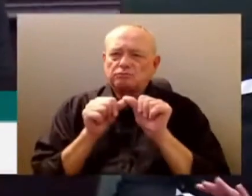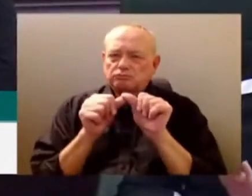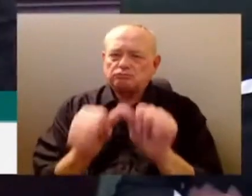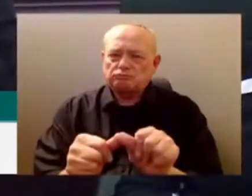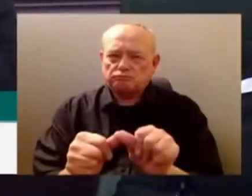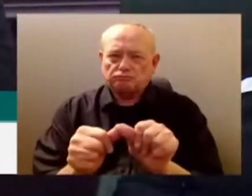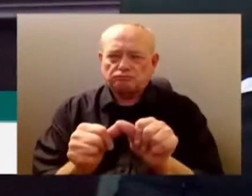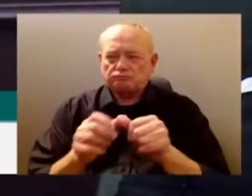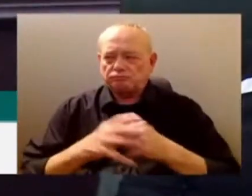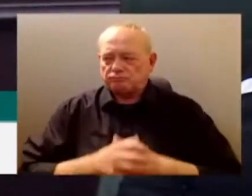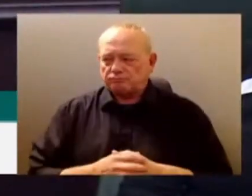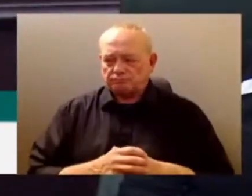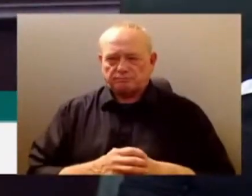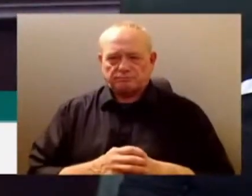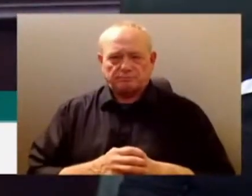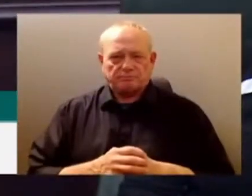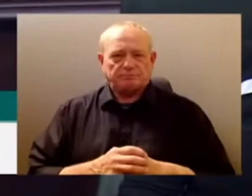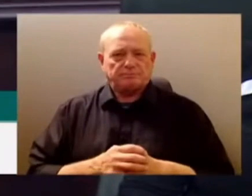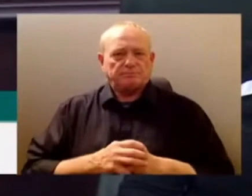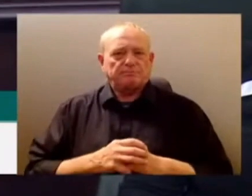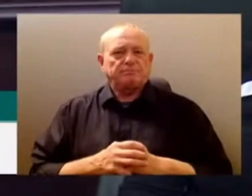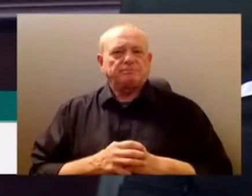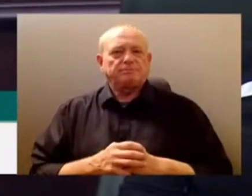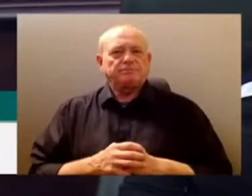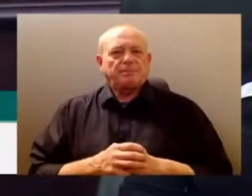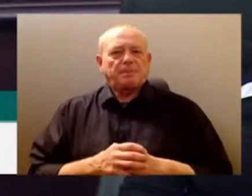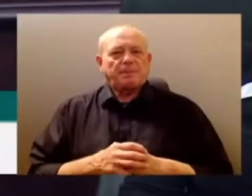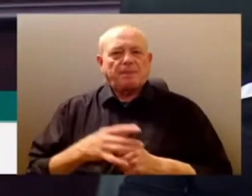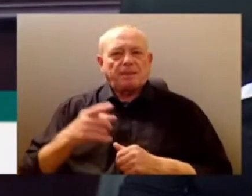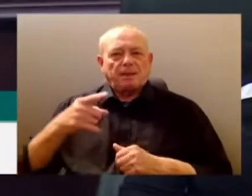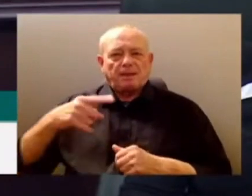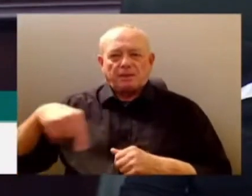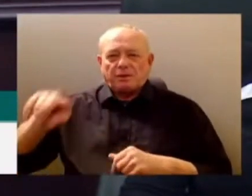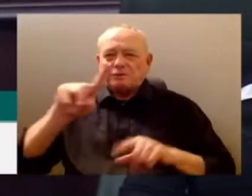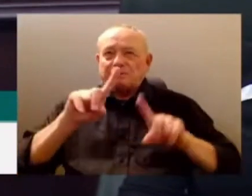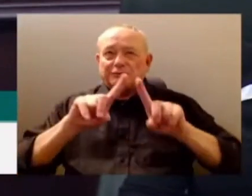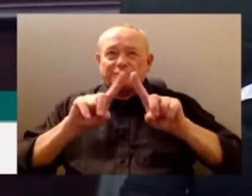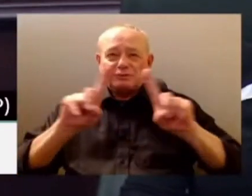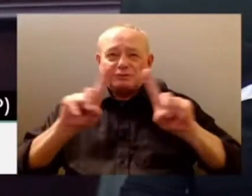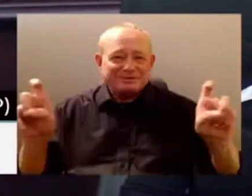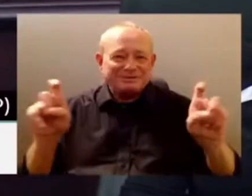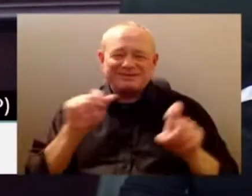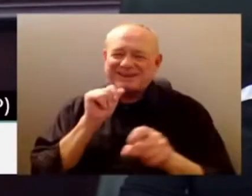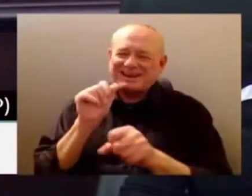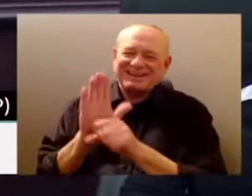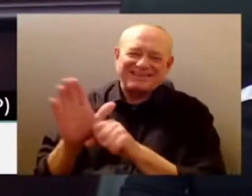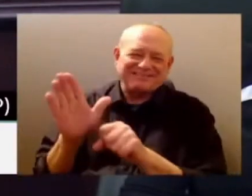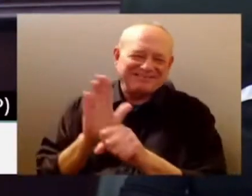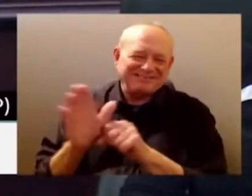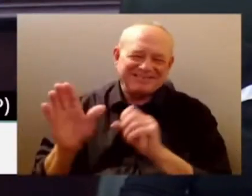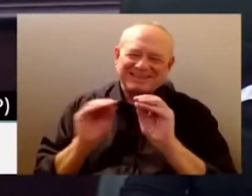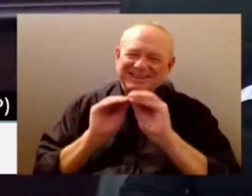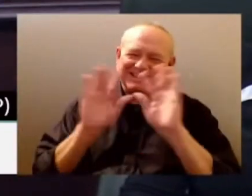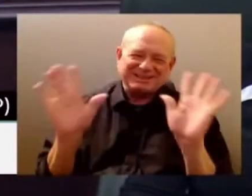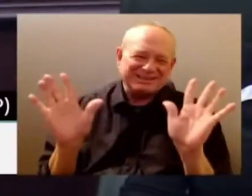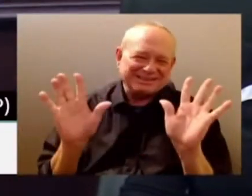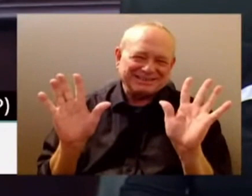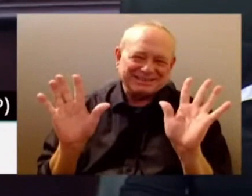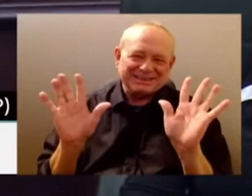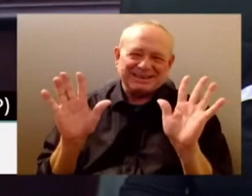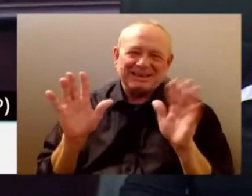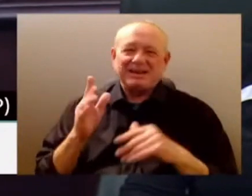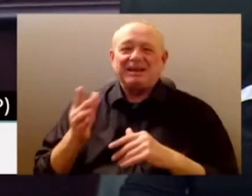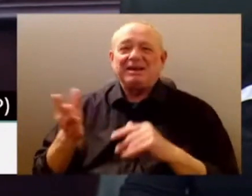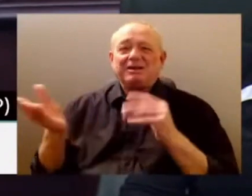Banff-Kananaskis. Well, given that those consultations were clearly inadequate because logging in the headwaters of the Highwood River Park or public land use